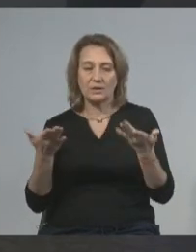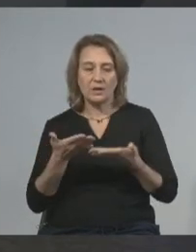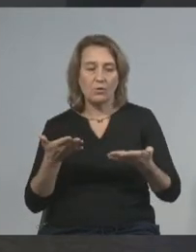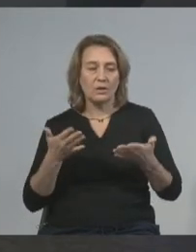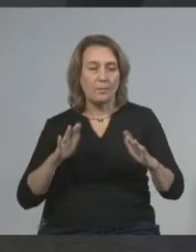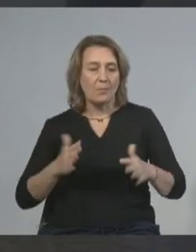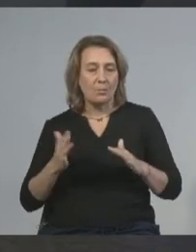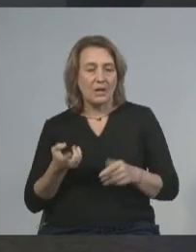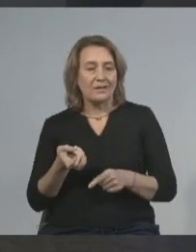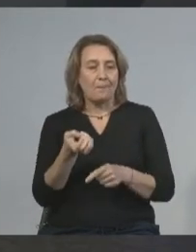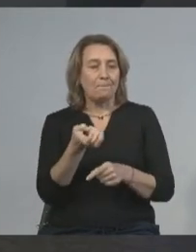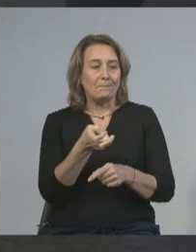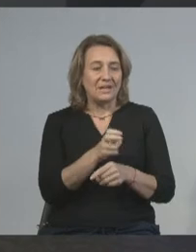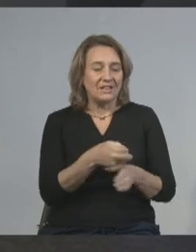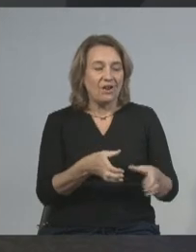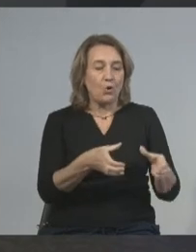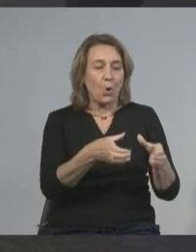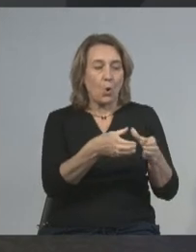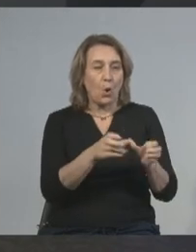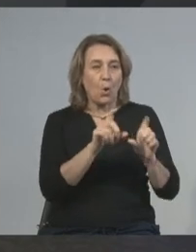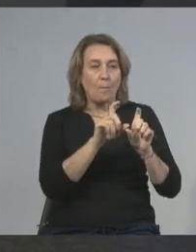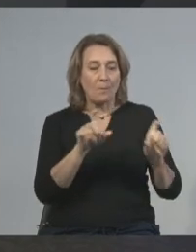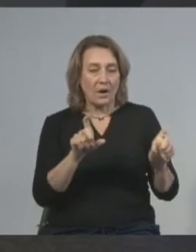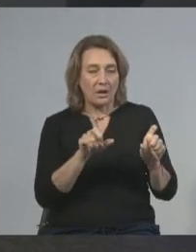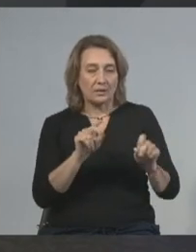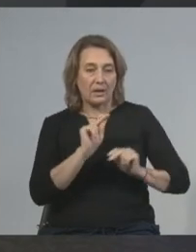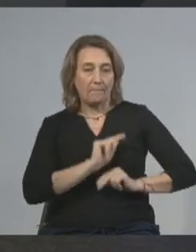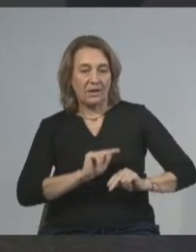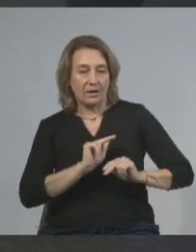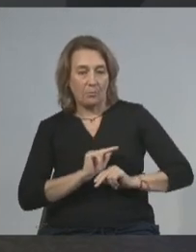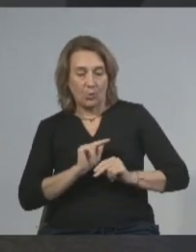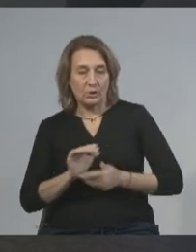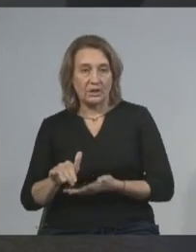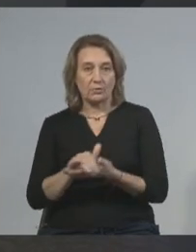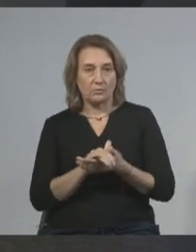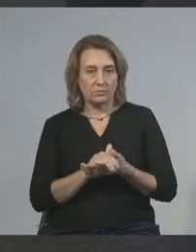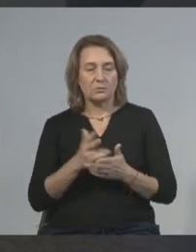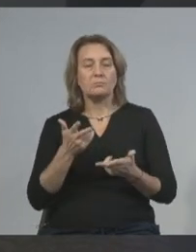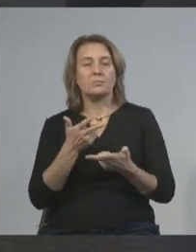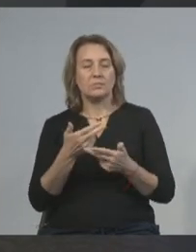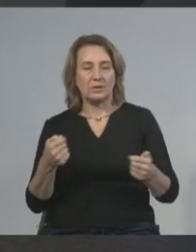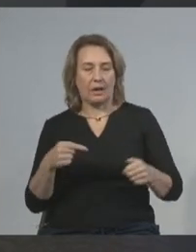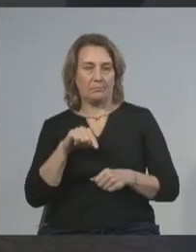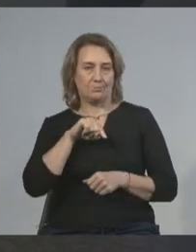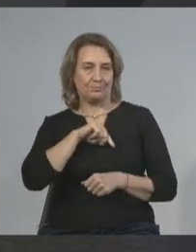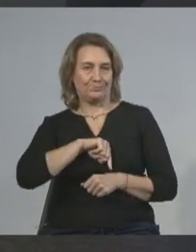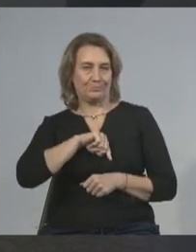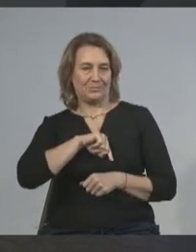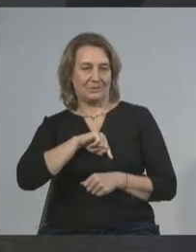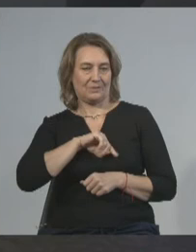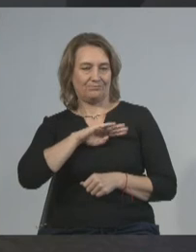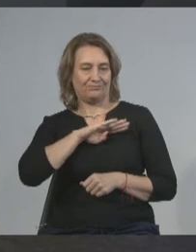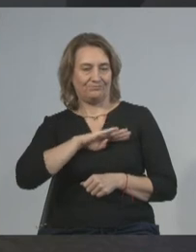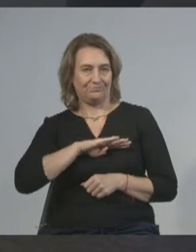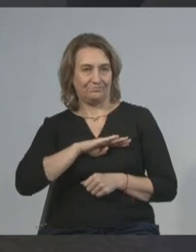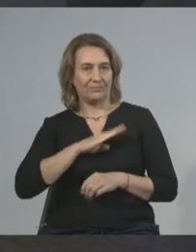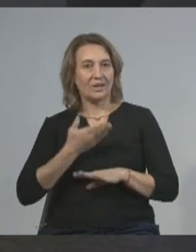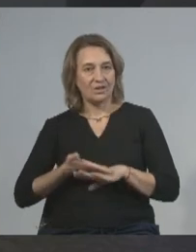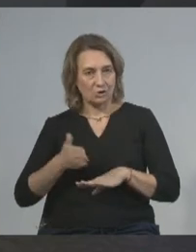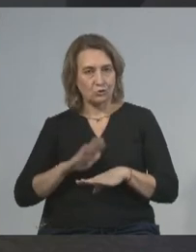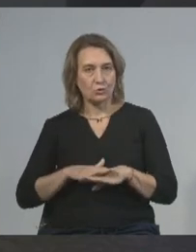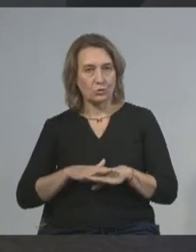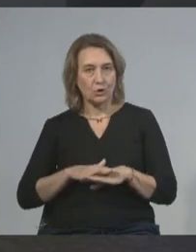lot of their friends or neighbors they were fired but they have the possibility to work from home